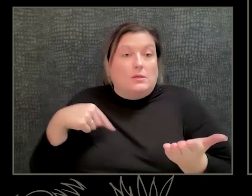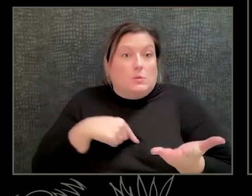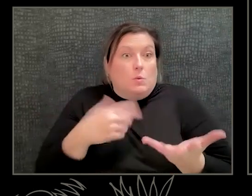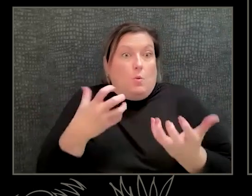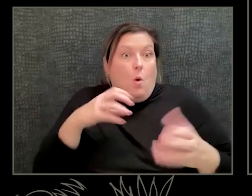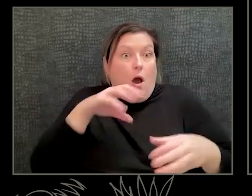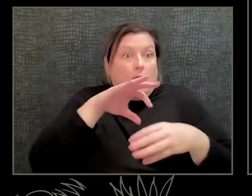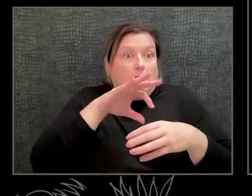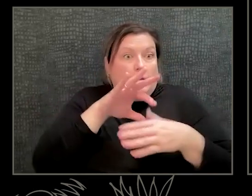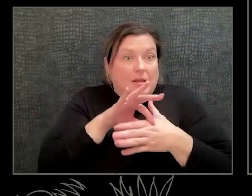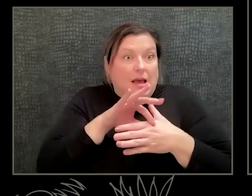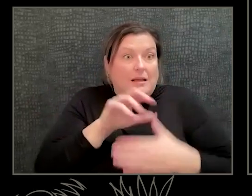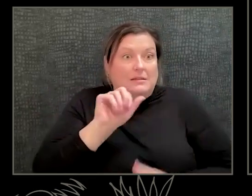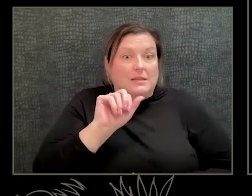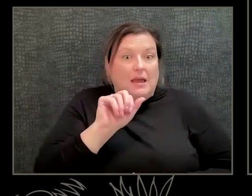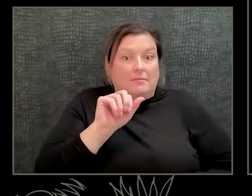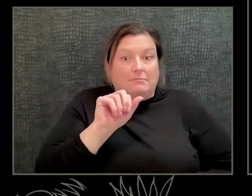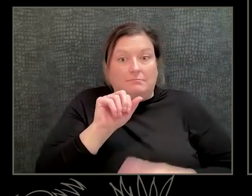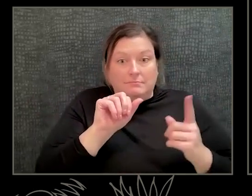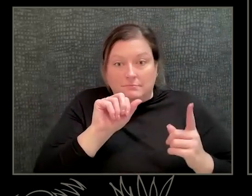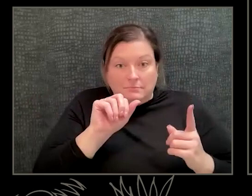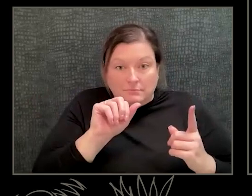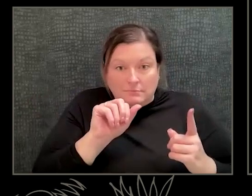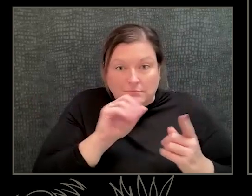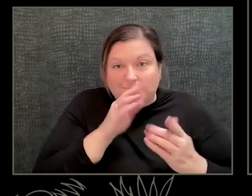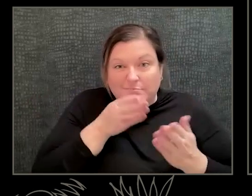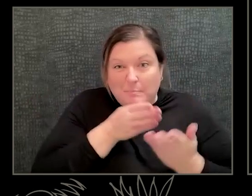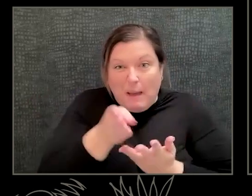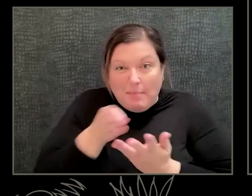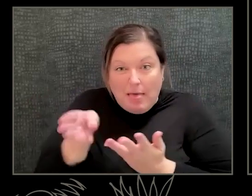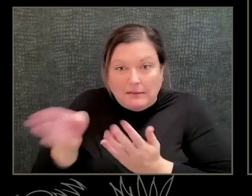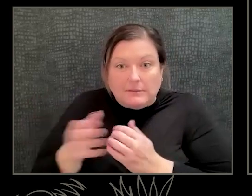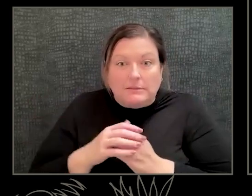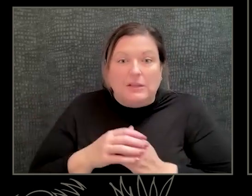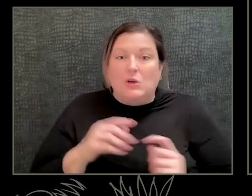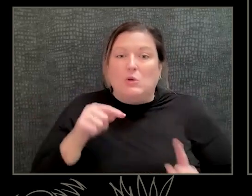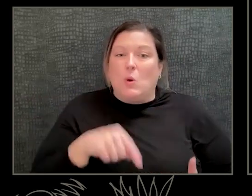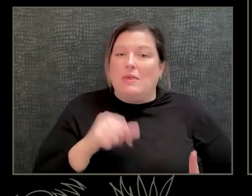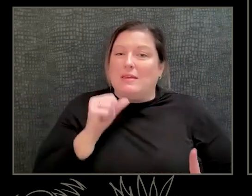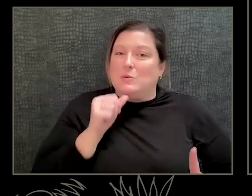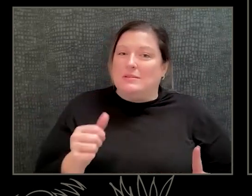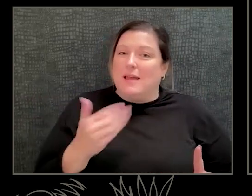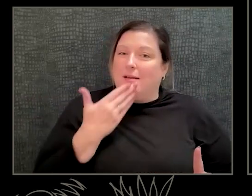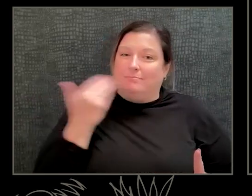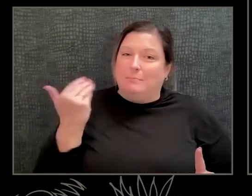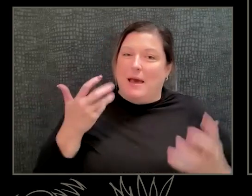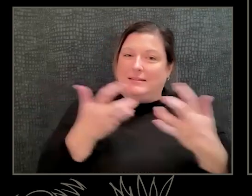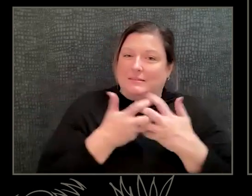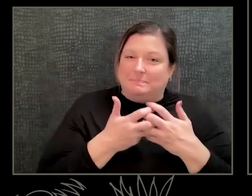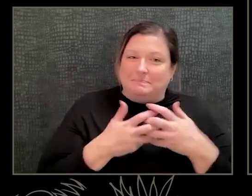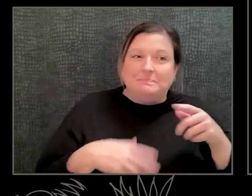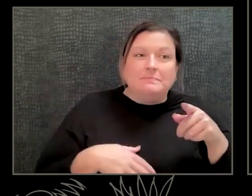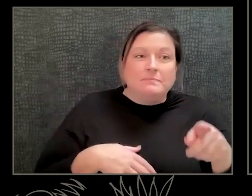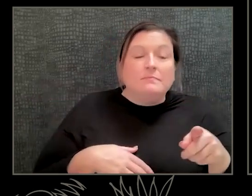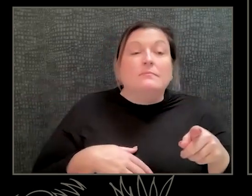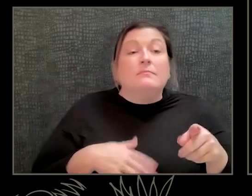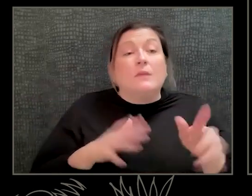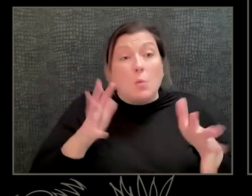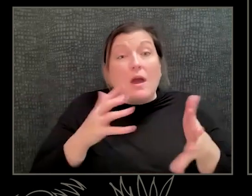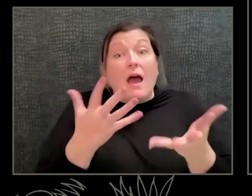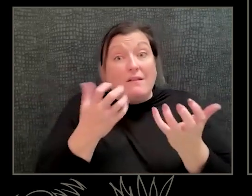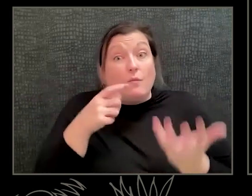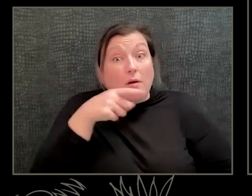was not ideal at all. We kind of wanted something more like this, a server component that kind